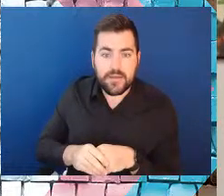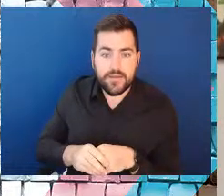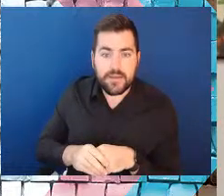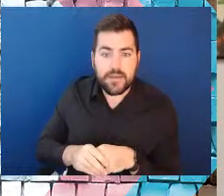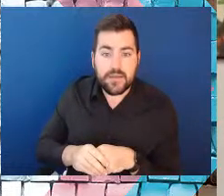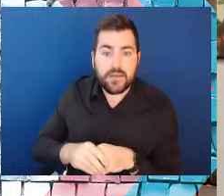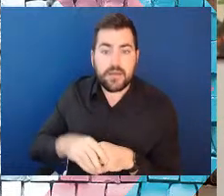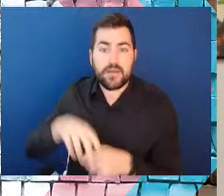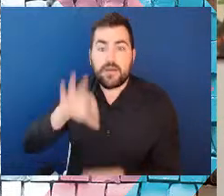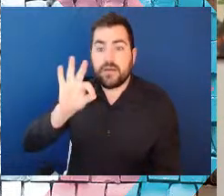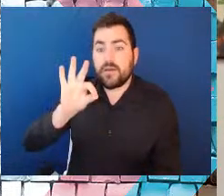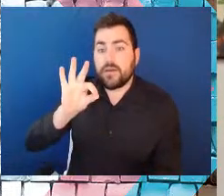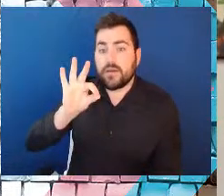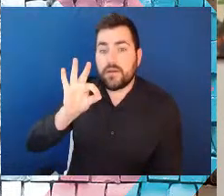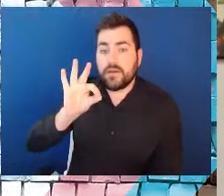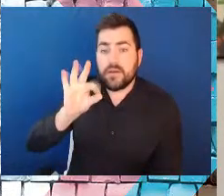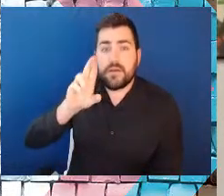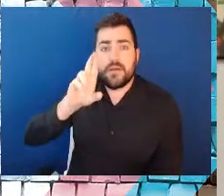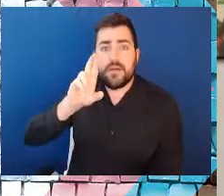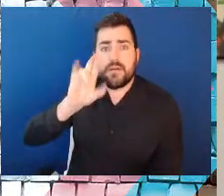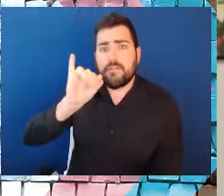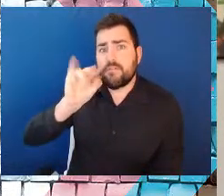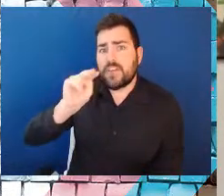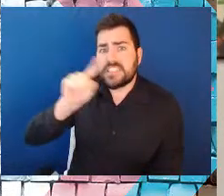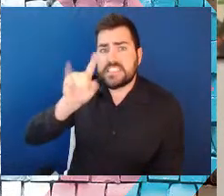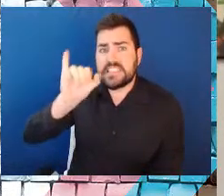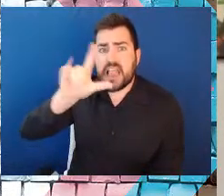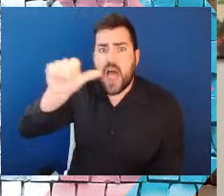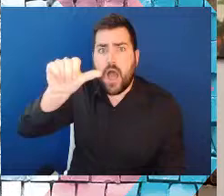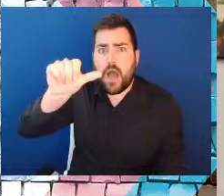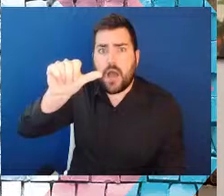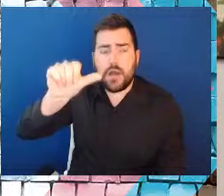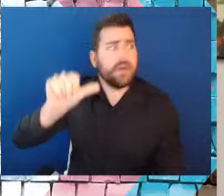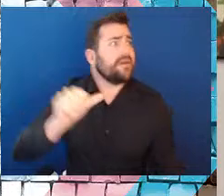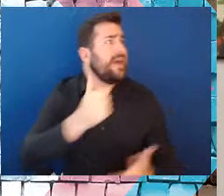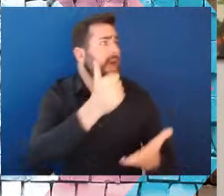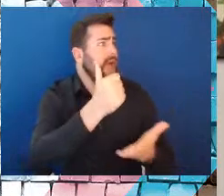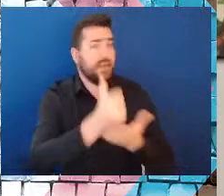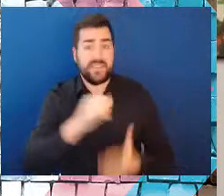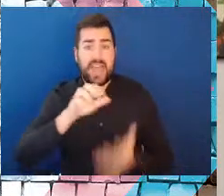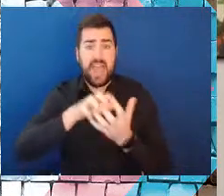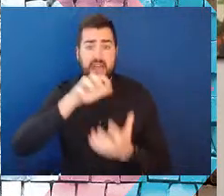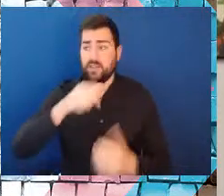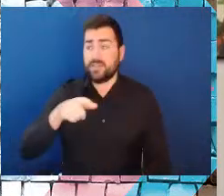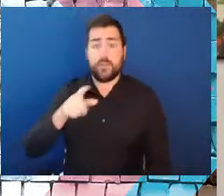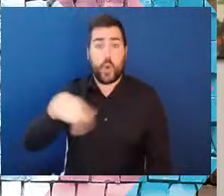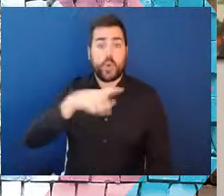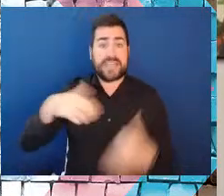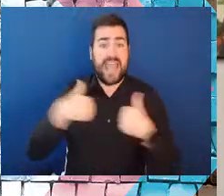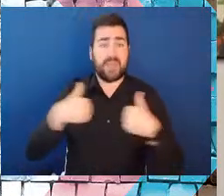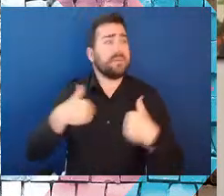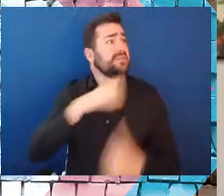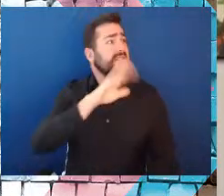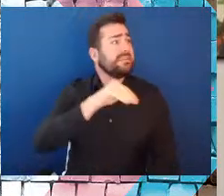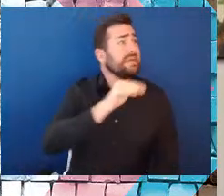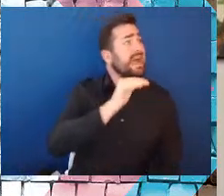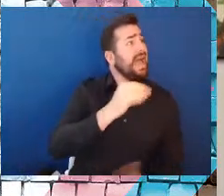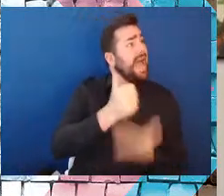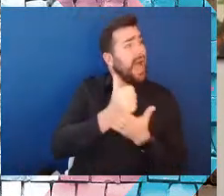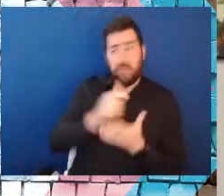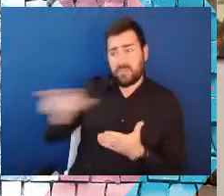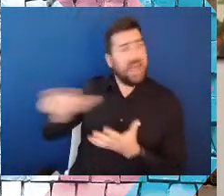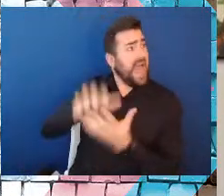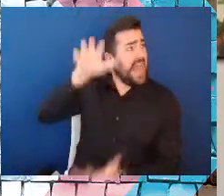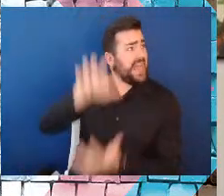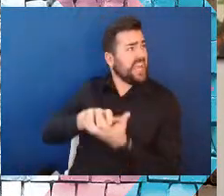Fringezilla. And they said, Fringezilla, please help us. Alligator is chomping in the water and not sharing, and we want to use the